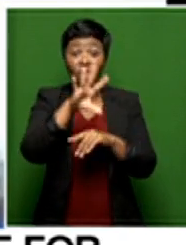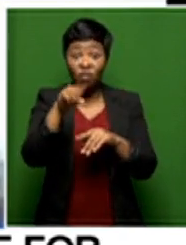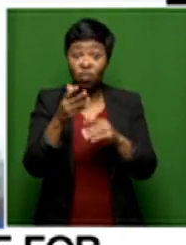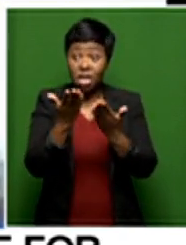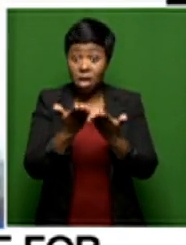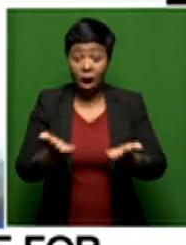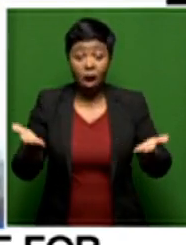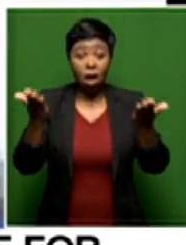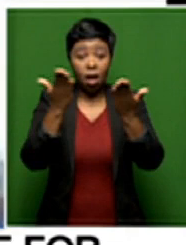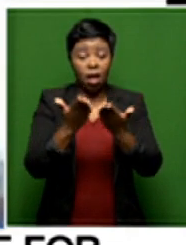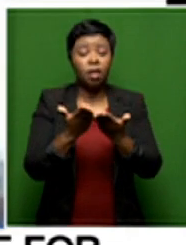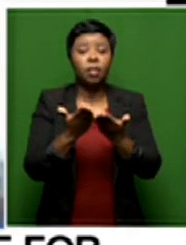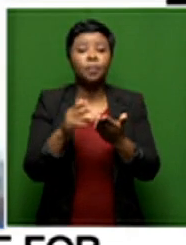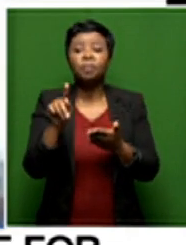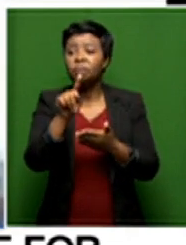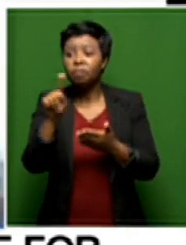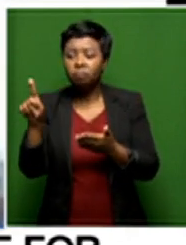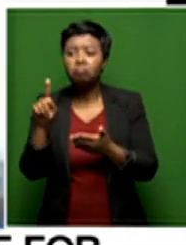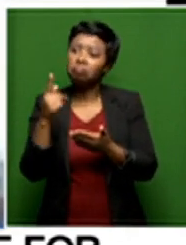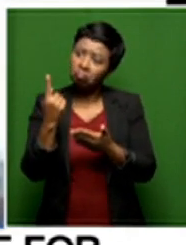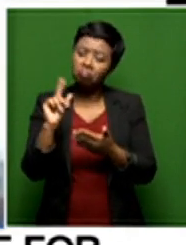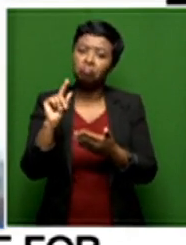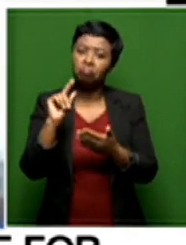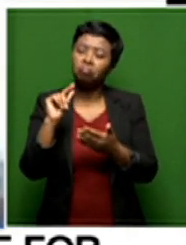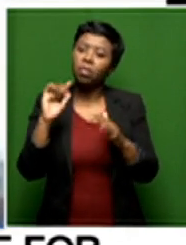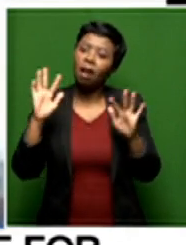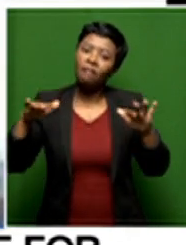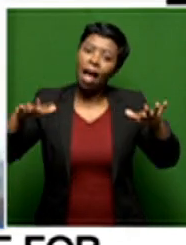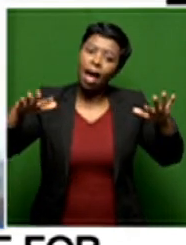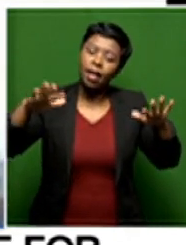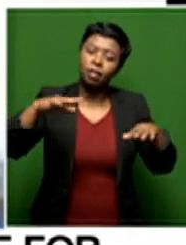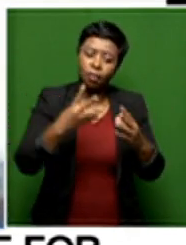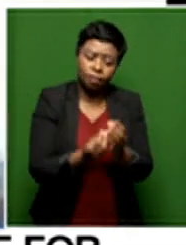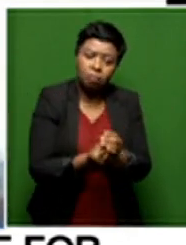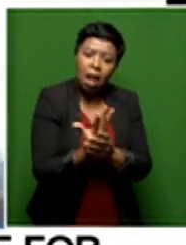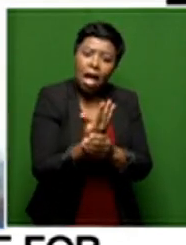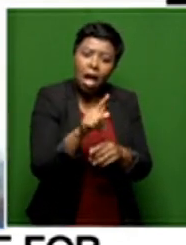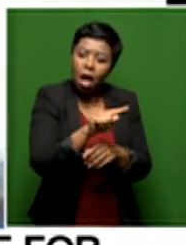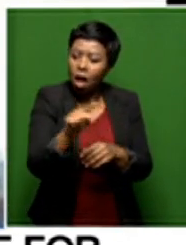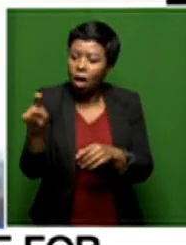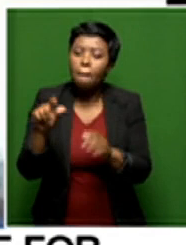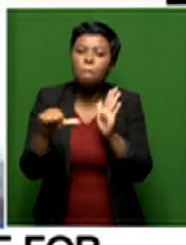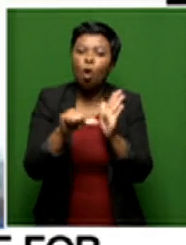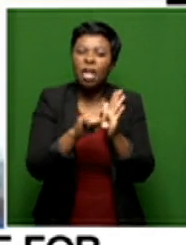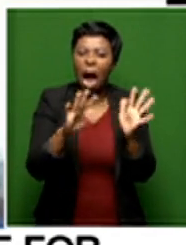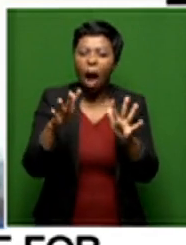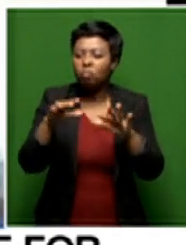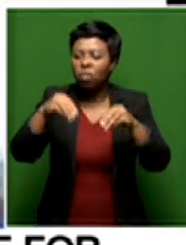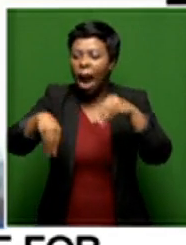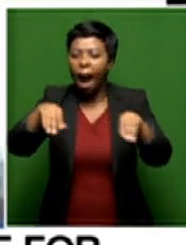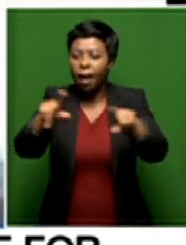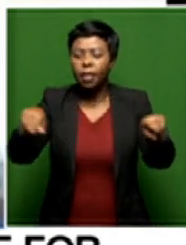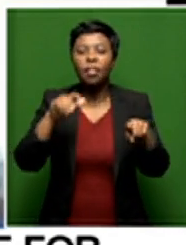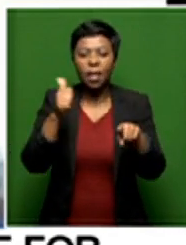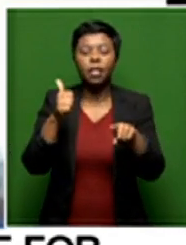Africa basically taking note of flowering plants in their garden and how important they are for our pollinators, and sharing that knowledge.